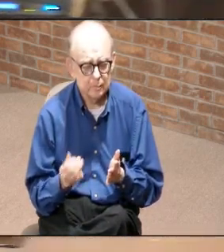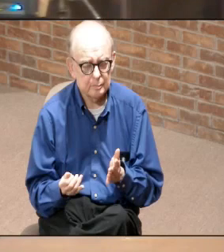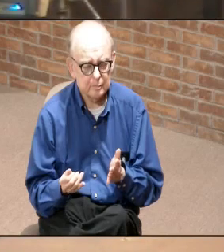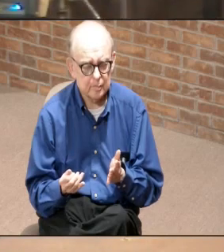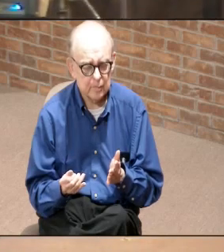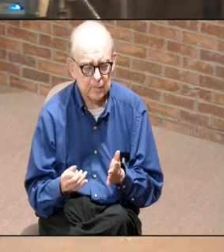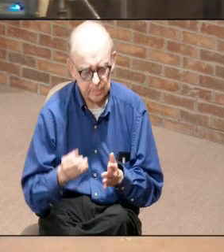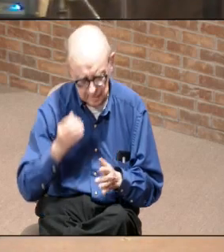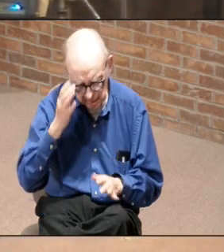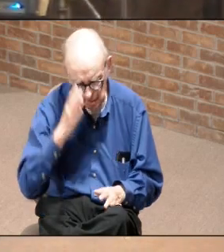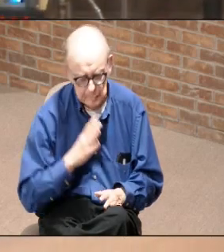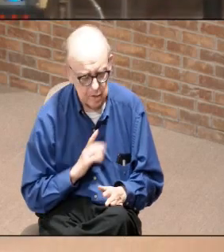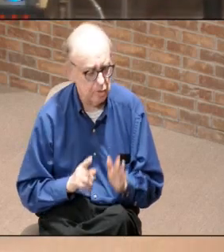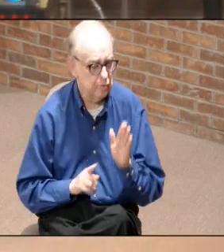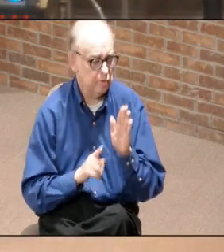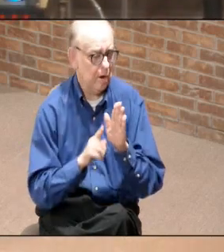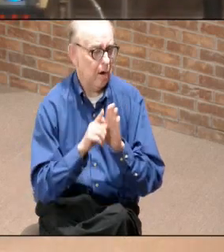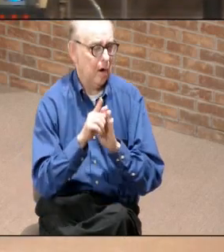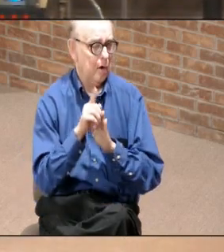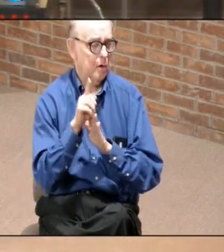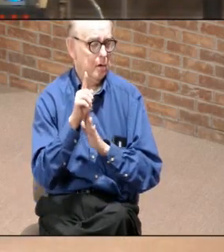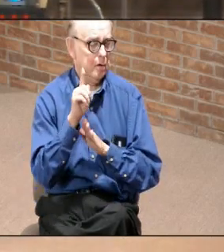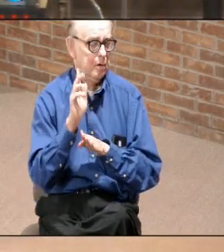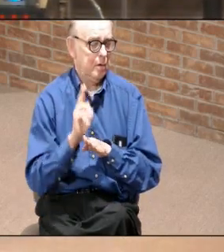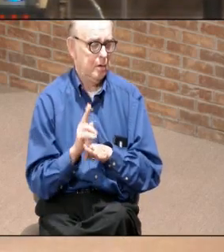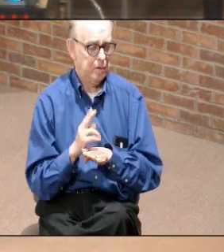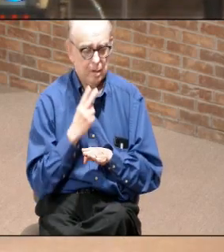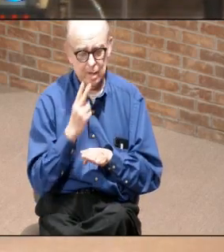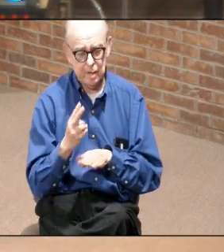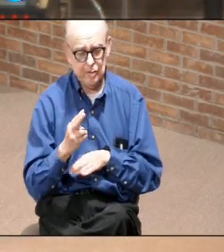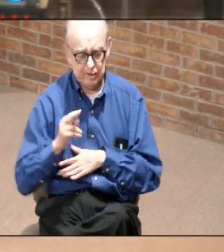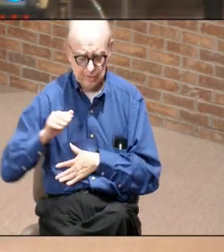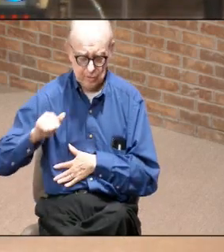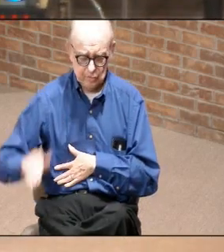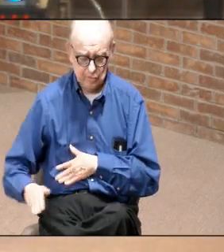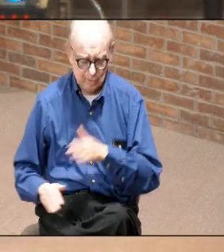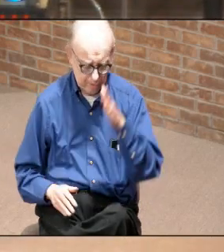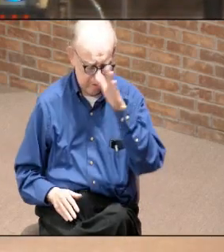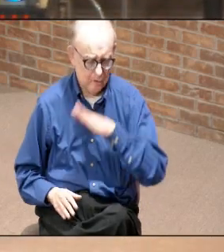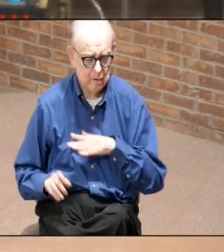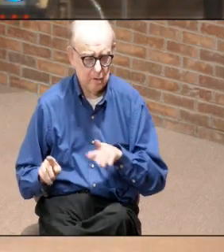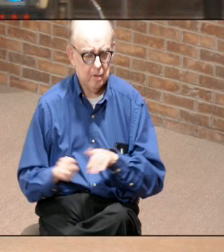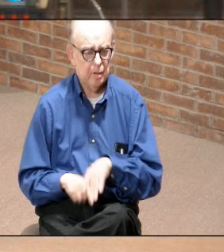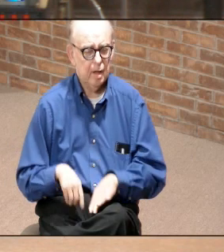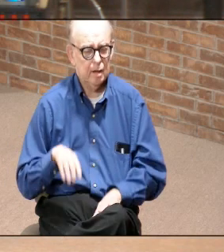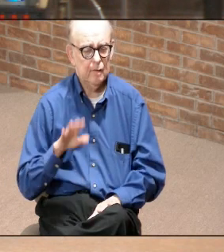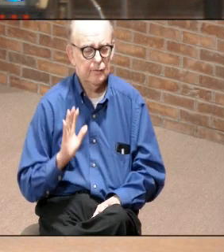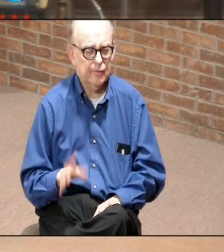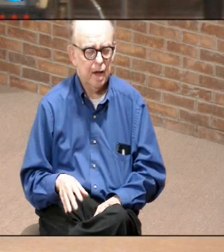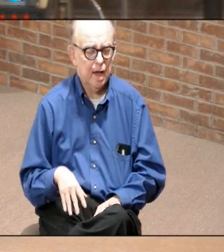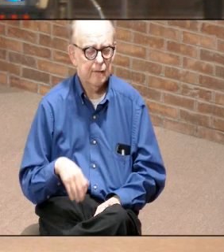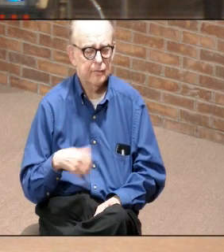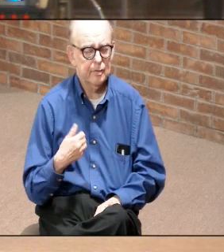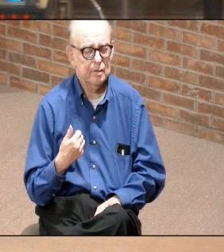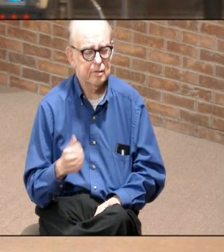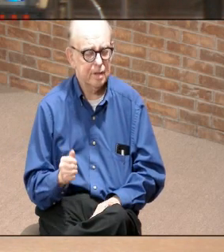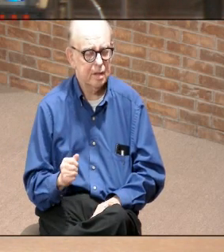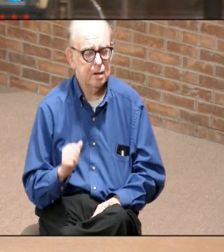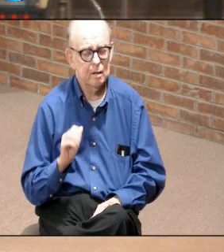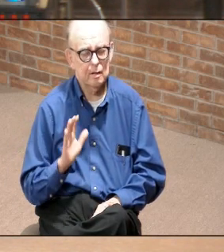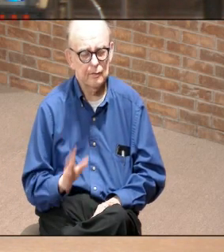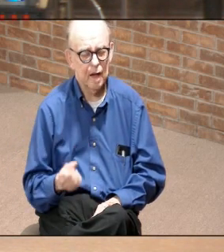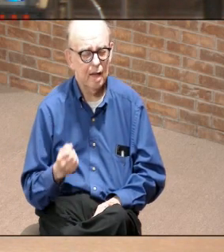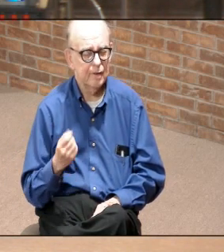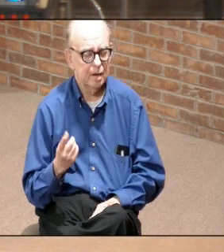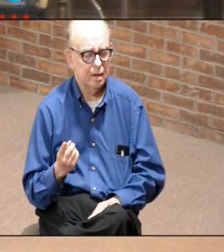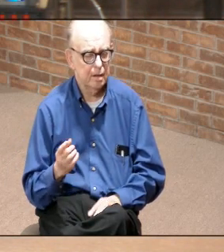so tall, but used to, you would see these short guys that were like 5'10", 5'11",